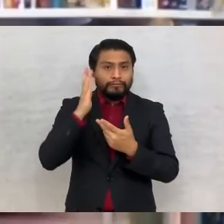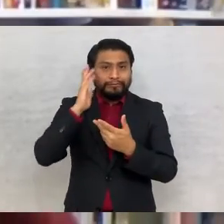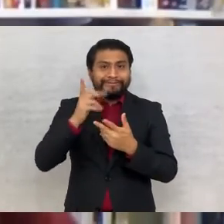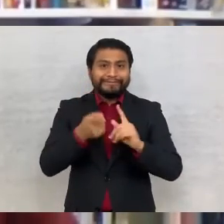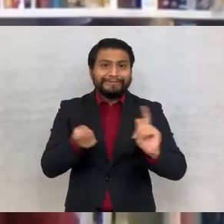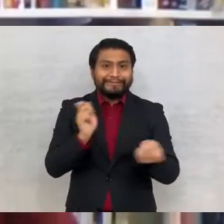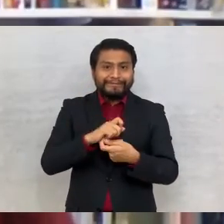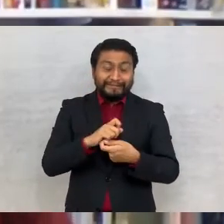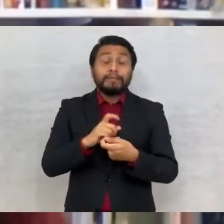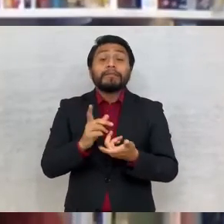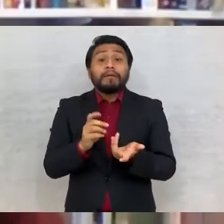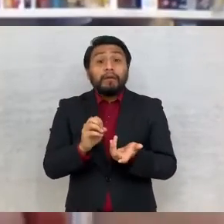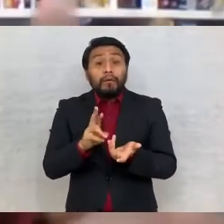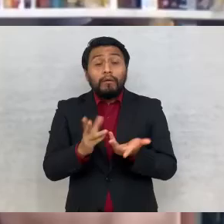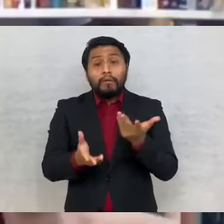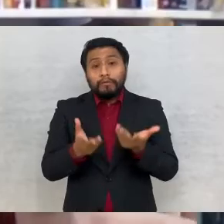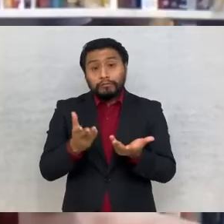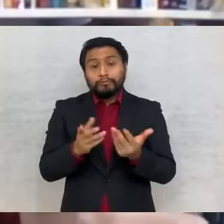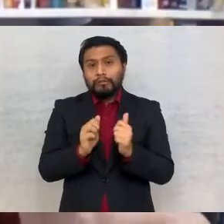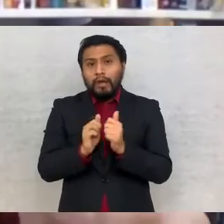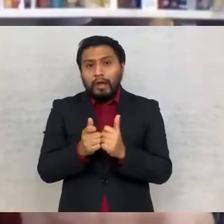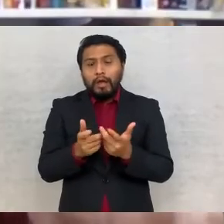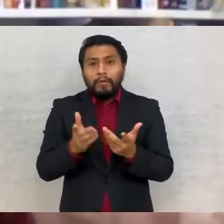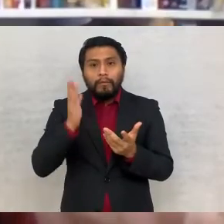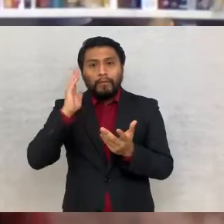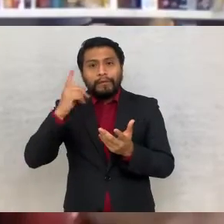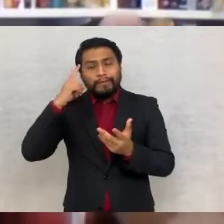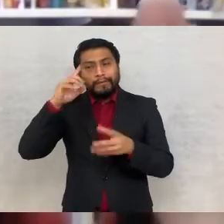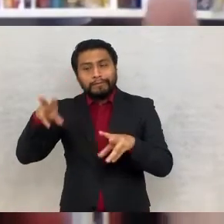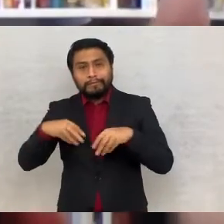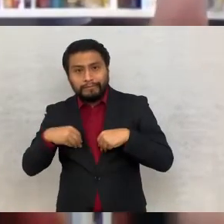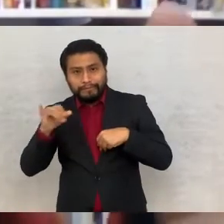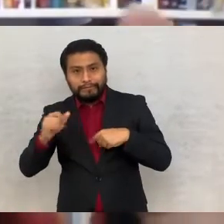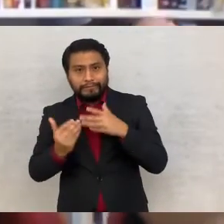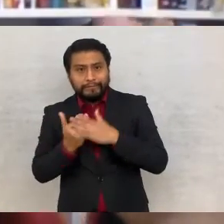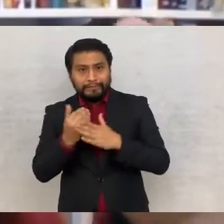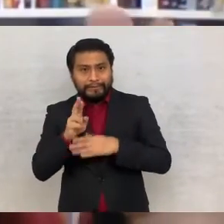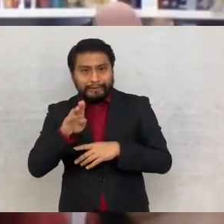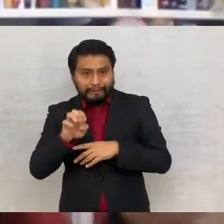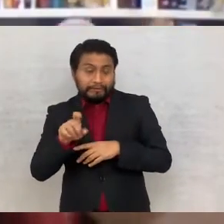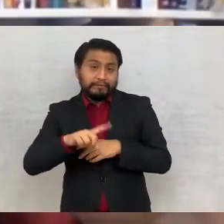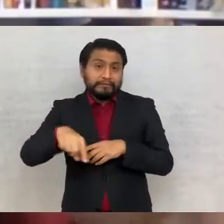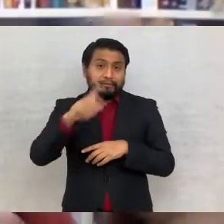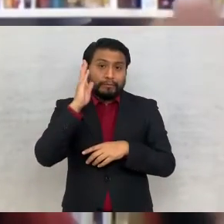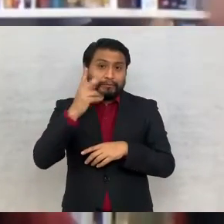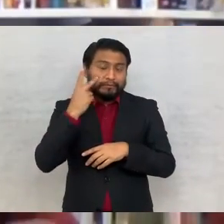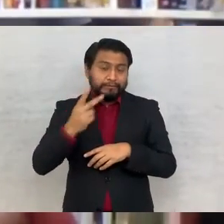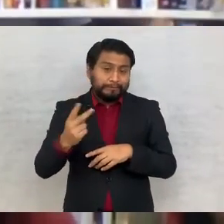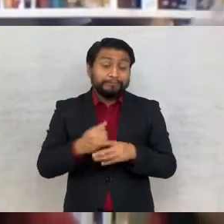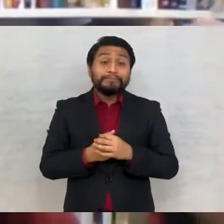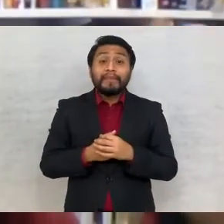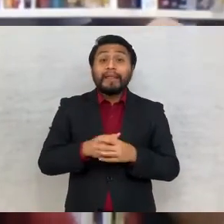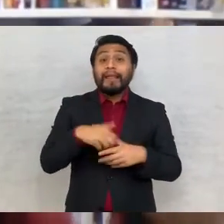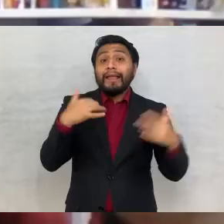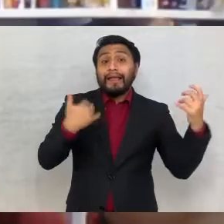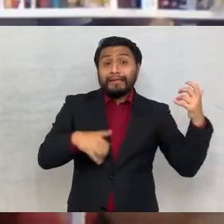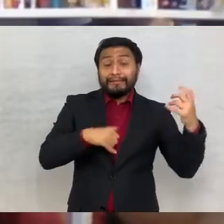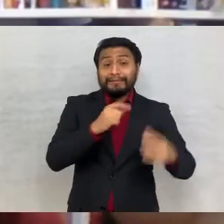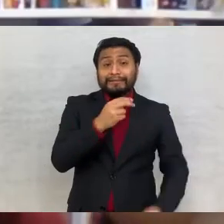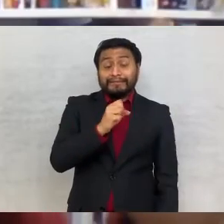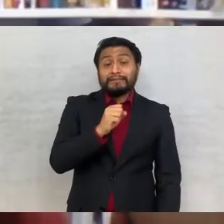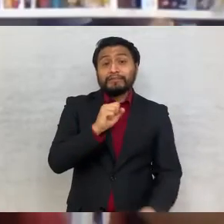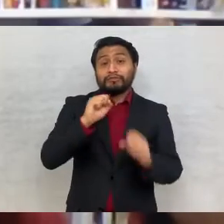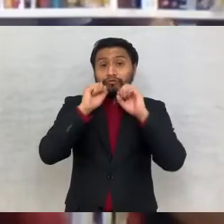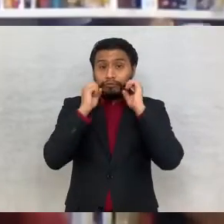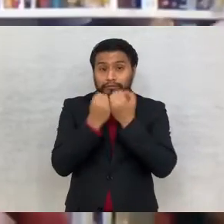discipline social demands, the greatest demands were aimed at addressing such social poisons. This led to a decline for the Eugenic Society